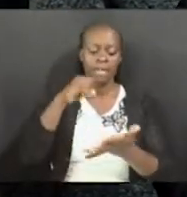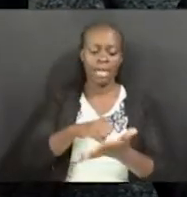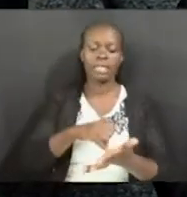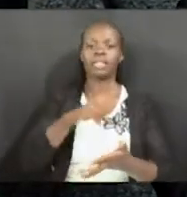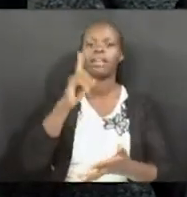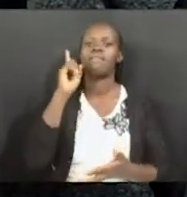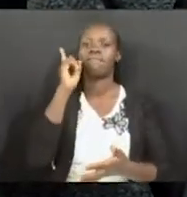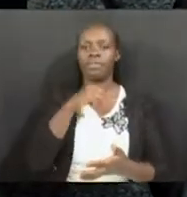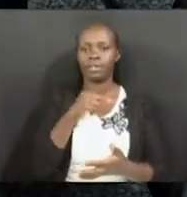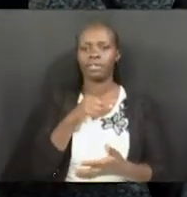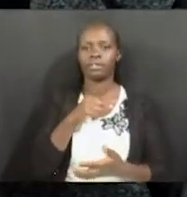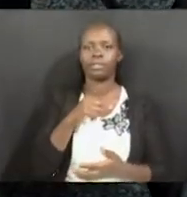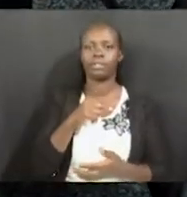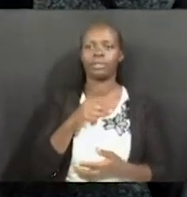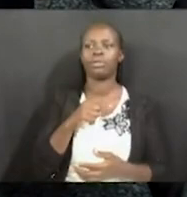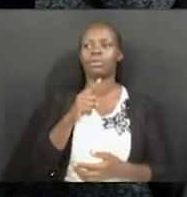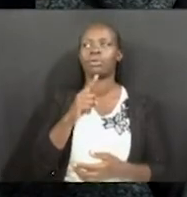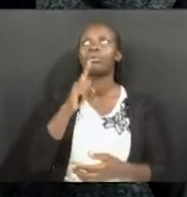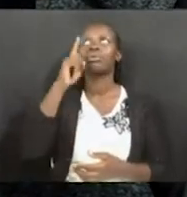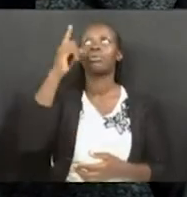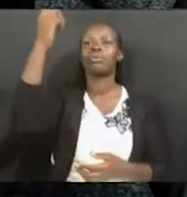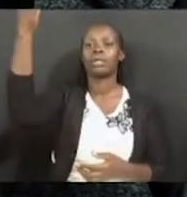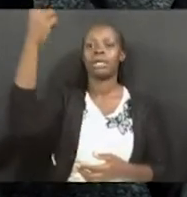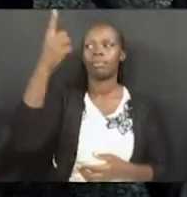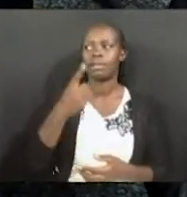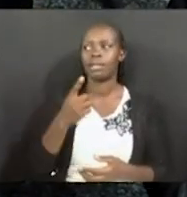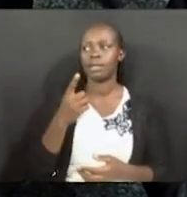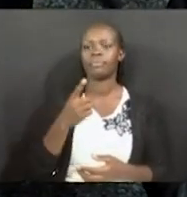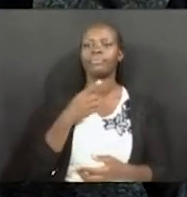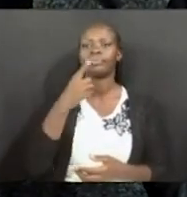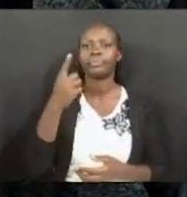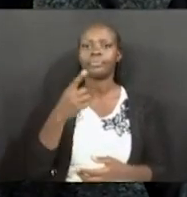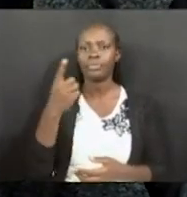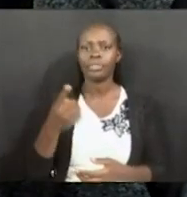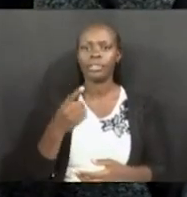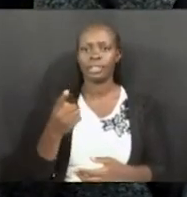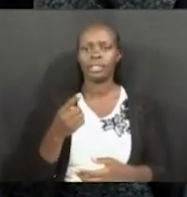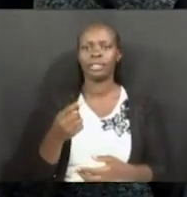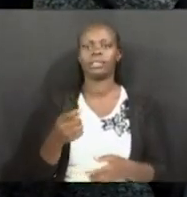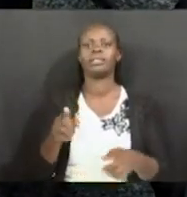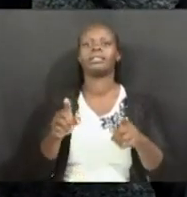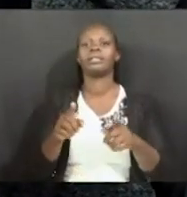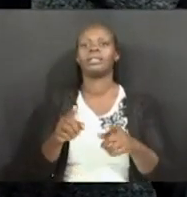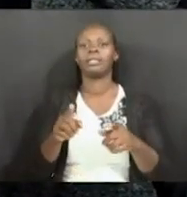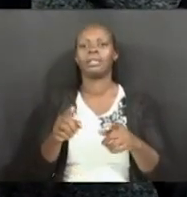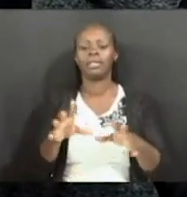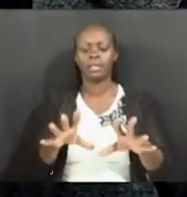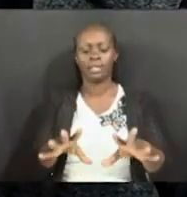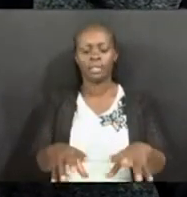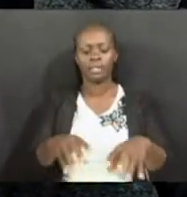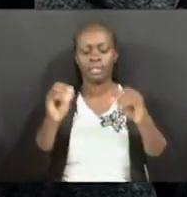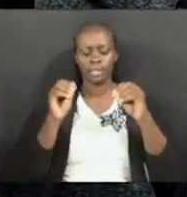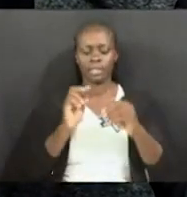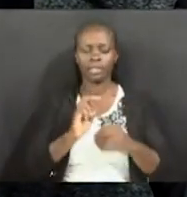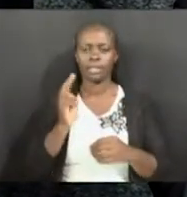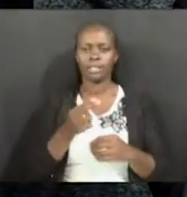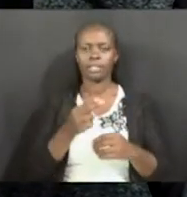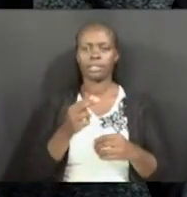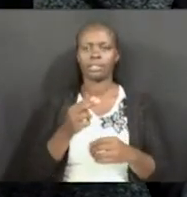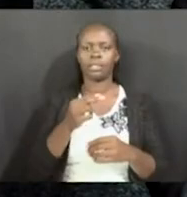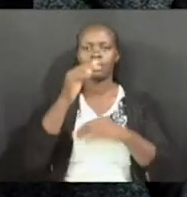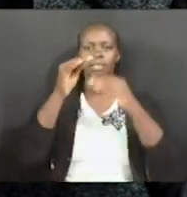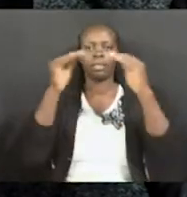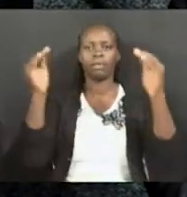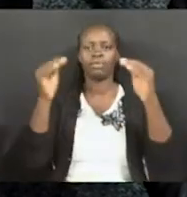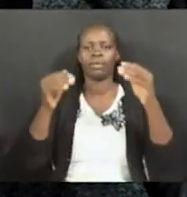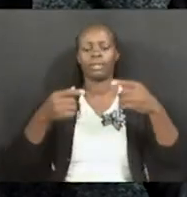to heaven. And we want to see all of us holding hands, saying that we have seen our Savior. Let us